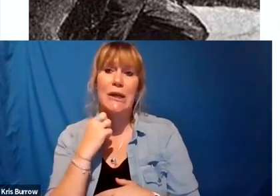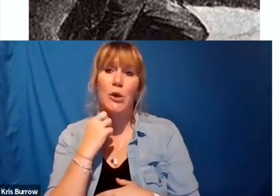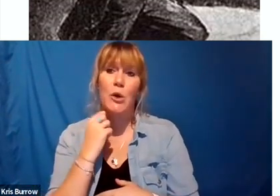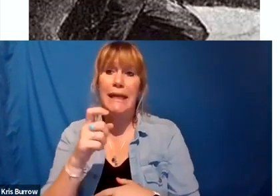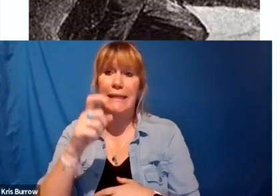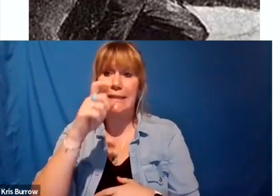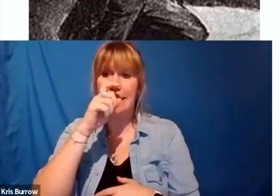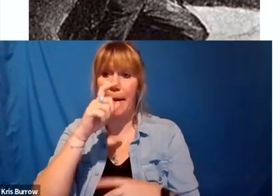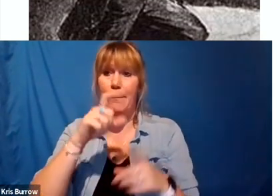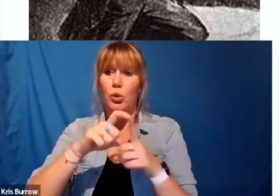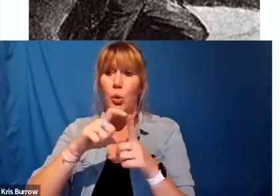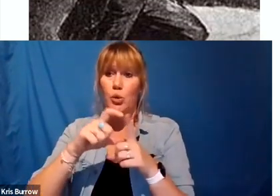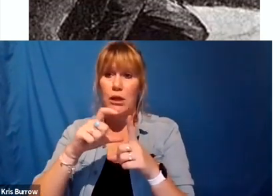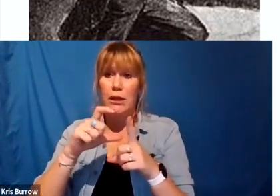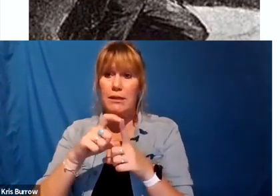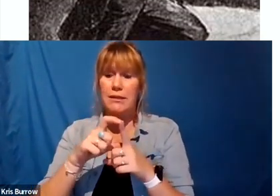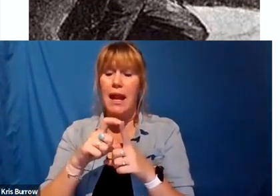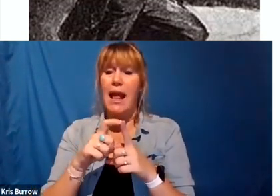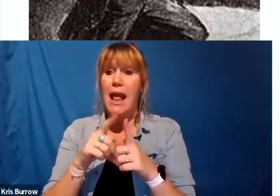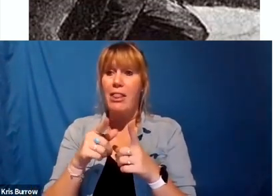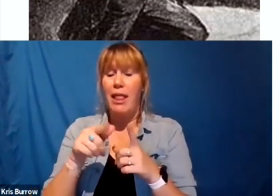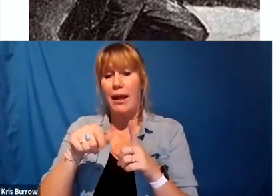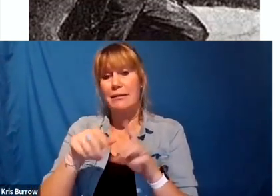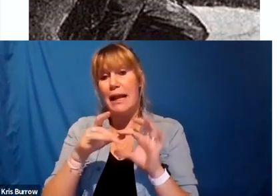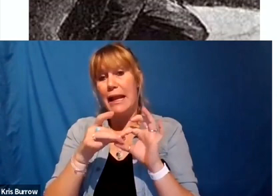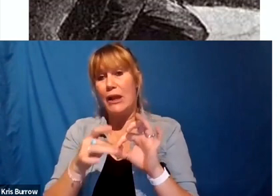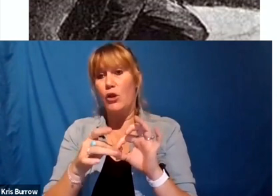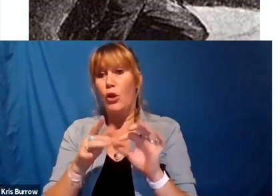fear of contamination from the colonial